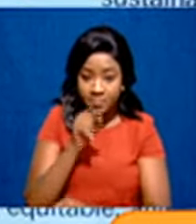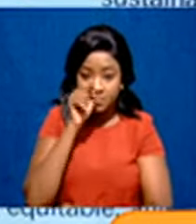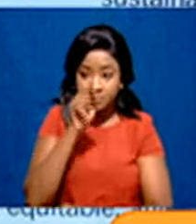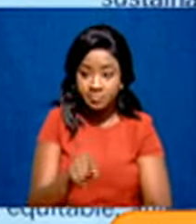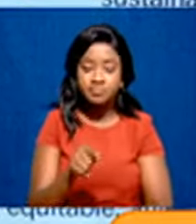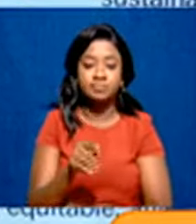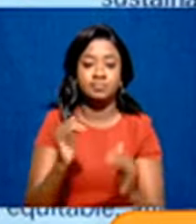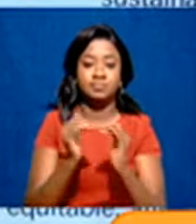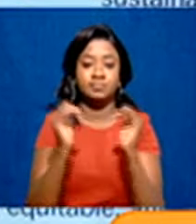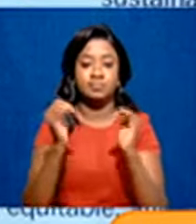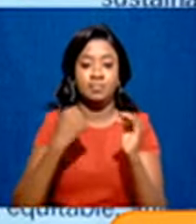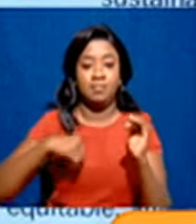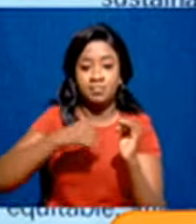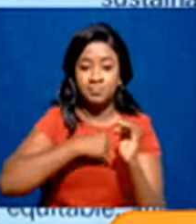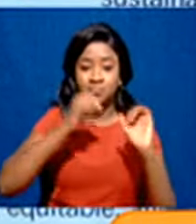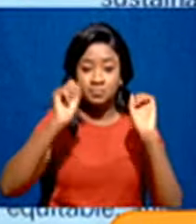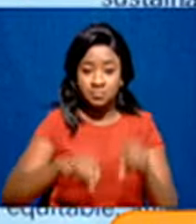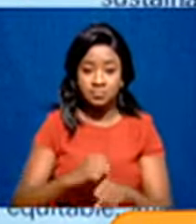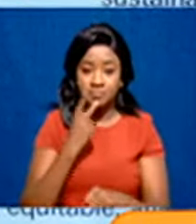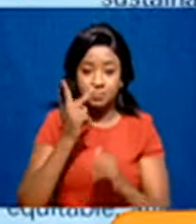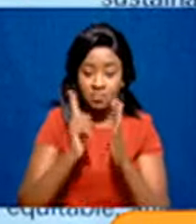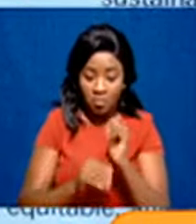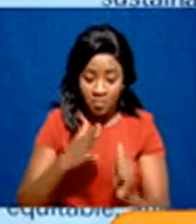say, is my